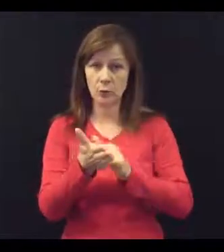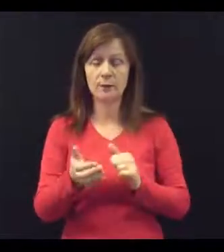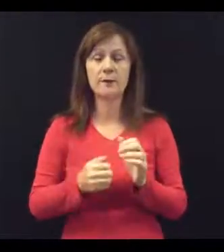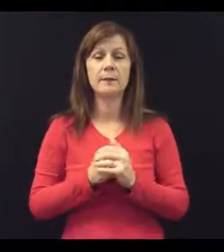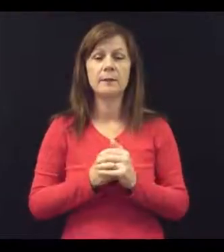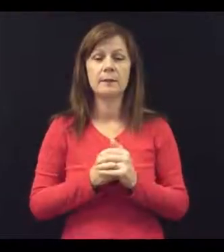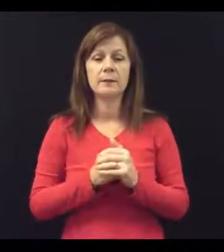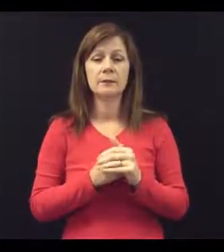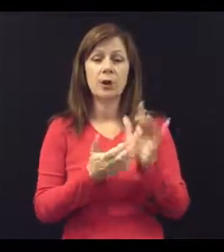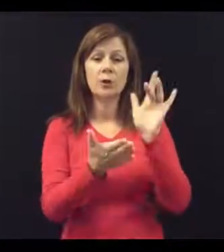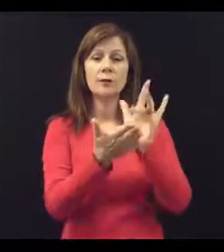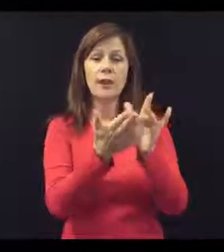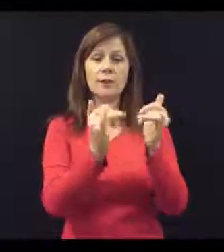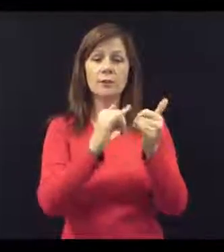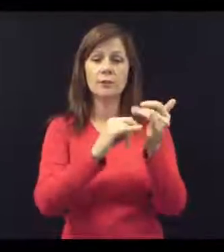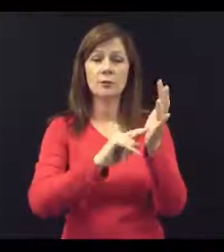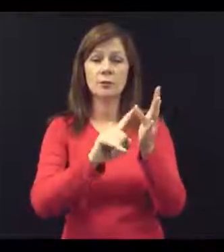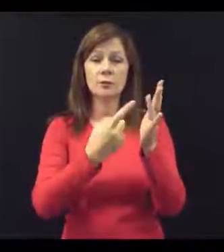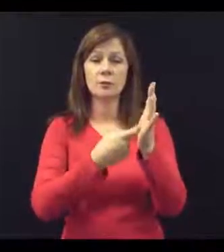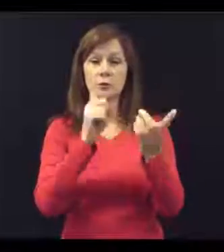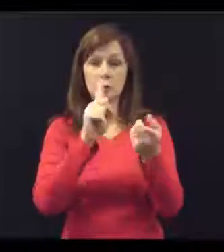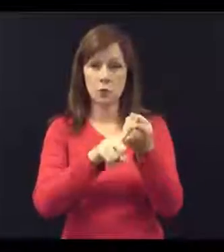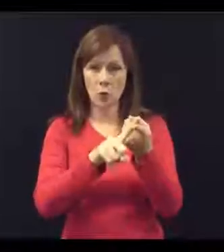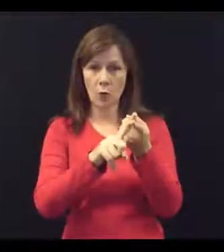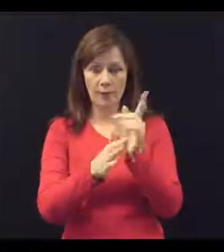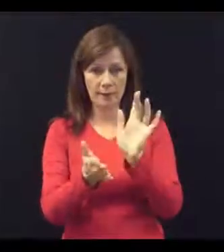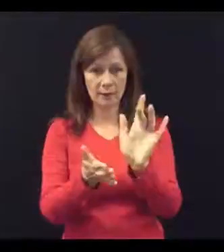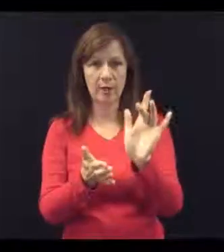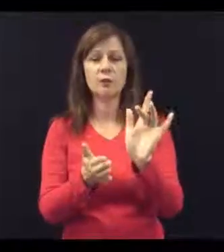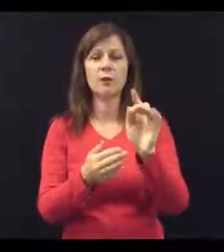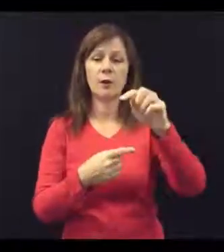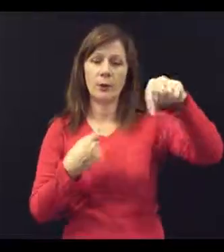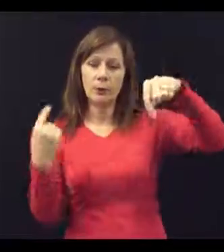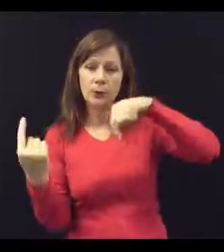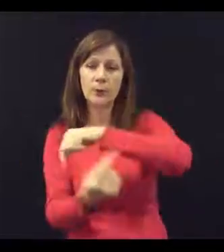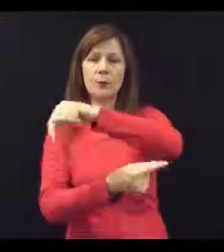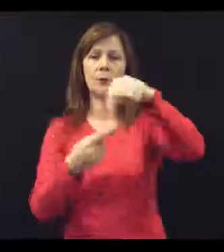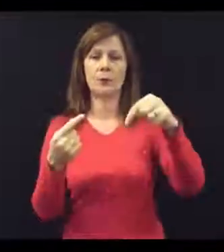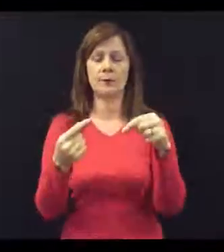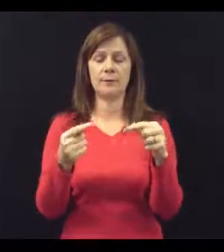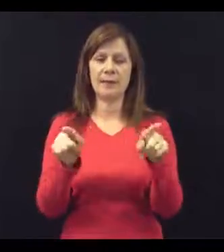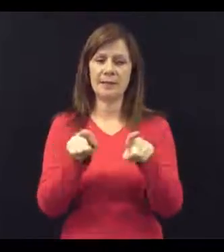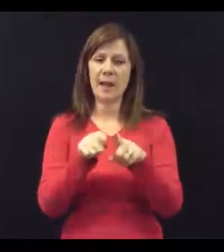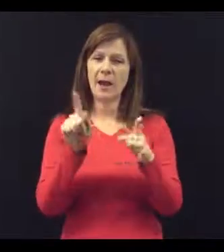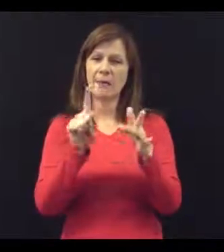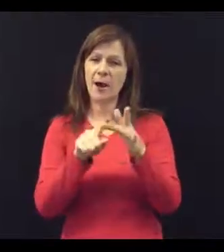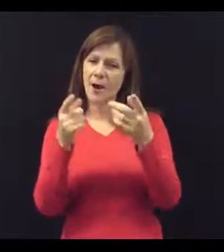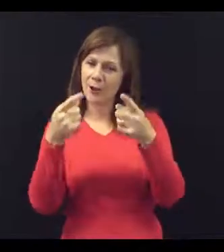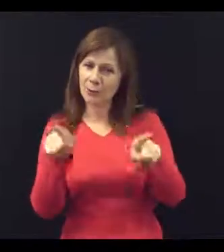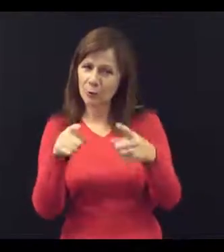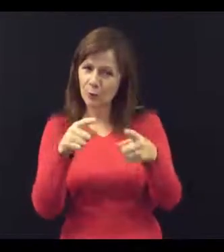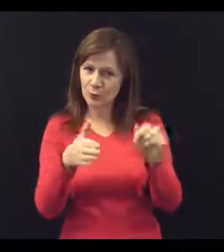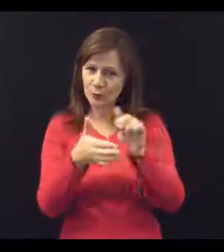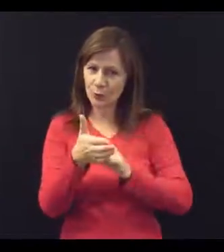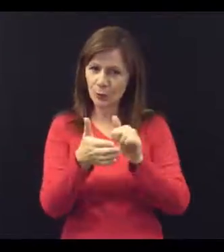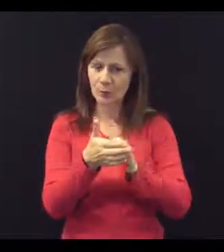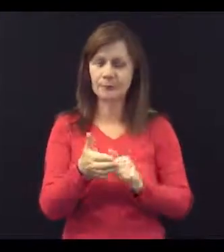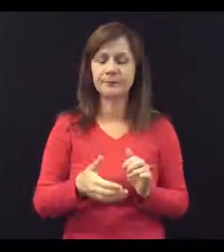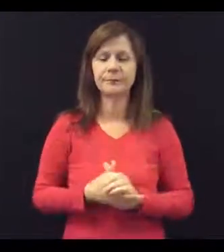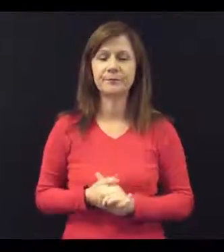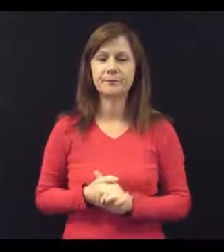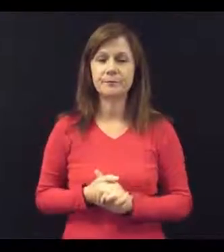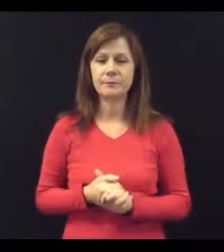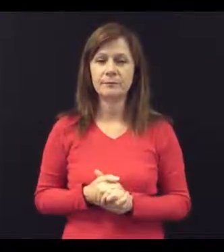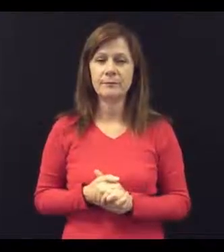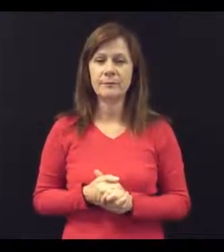button in the top left of screen. Your screen will spin and you will be presented with a view much like both the app and iTunes music